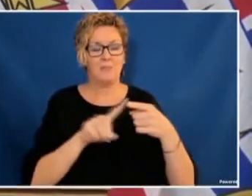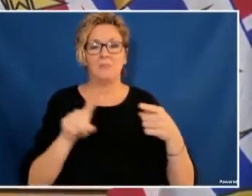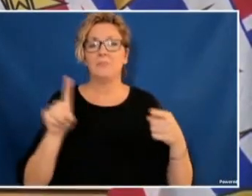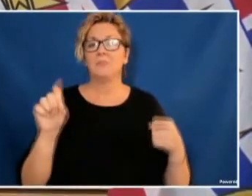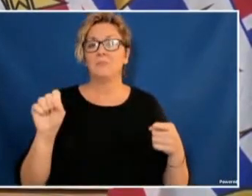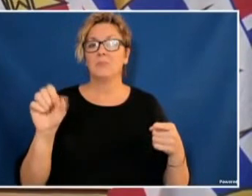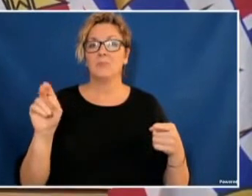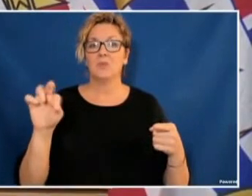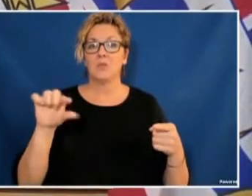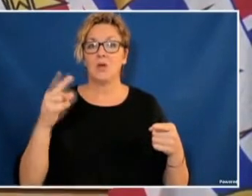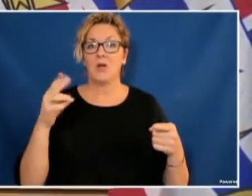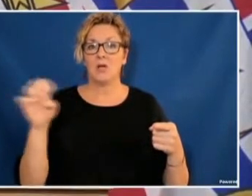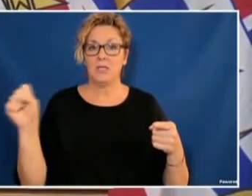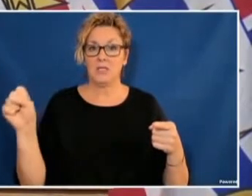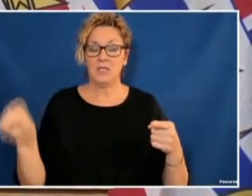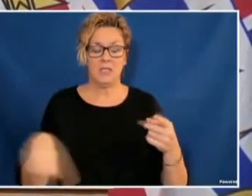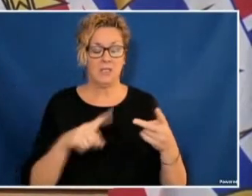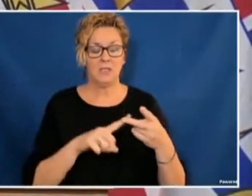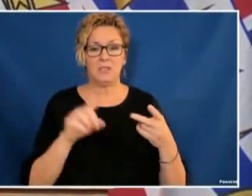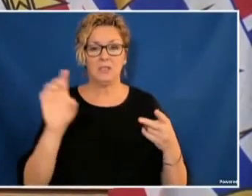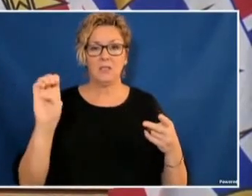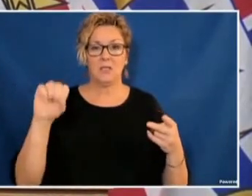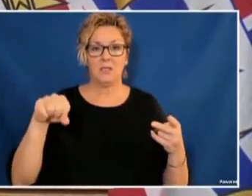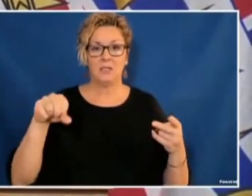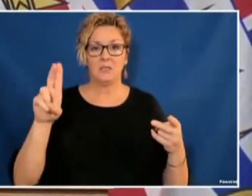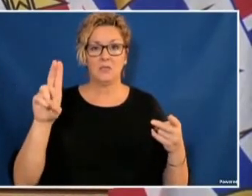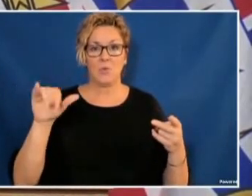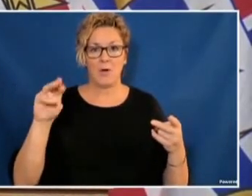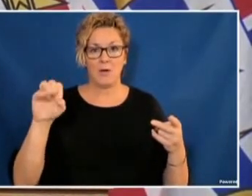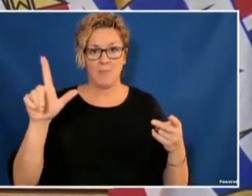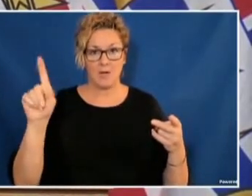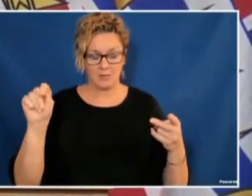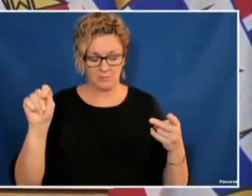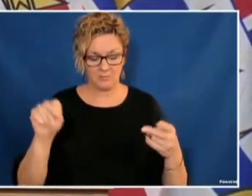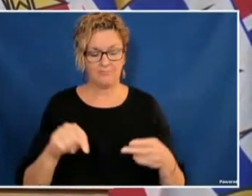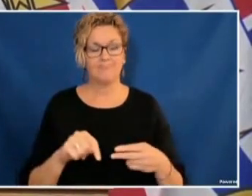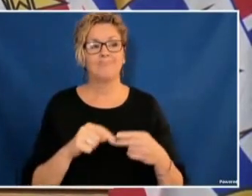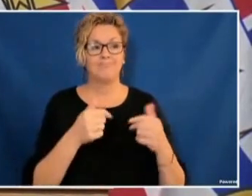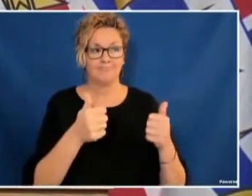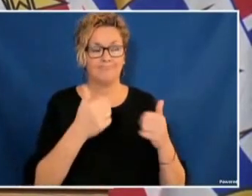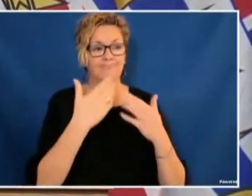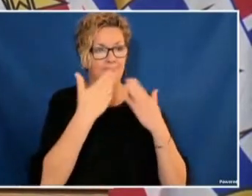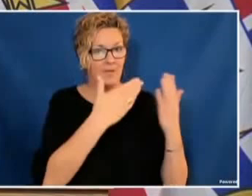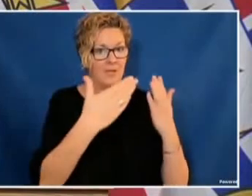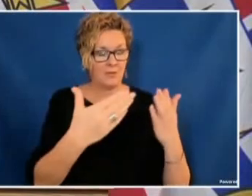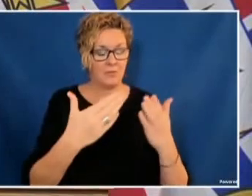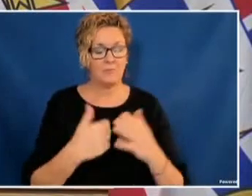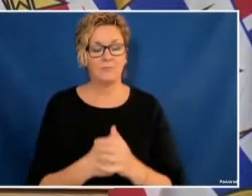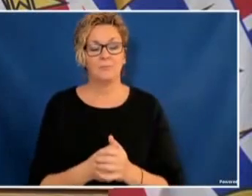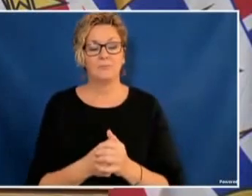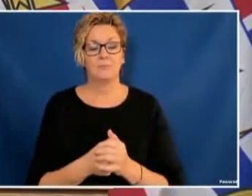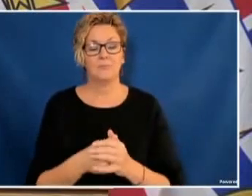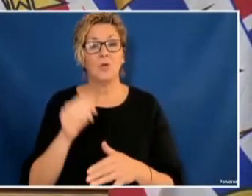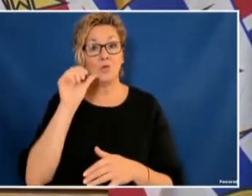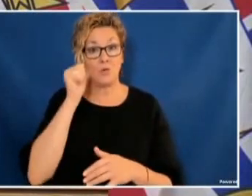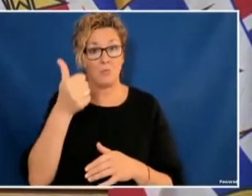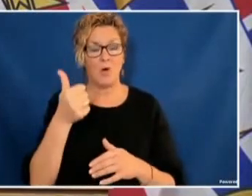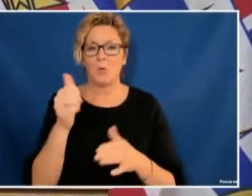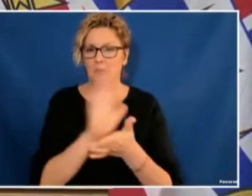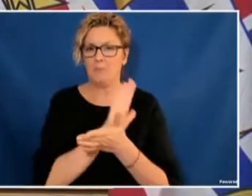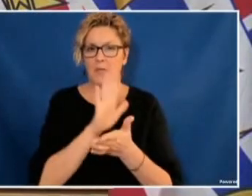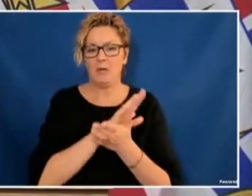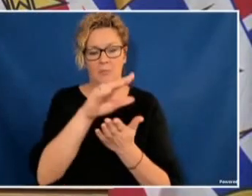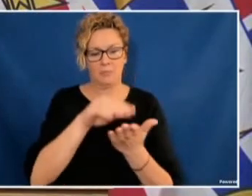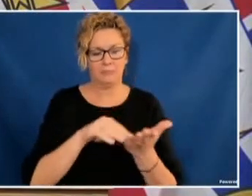additional 277 historical cases that were added to the database between November 18th